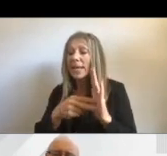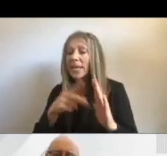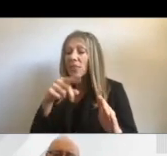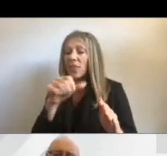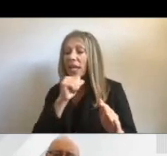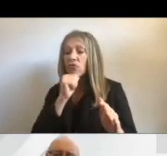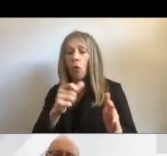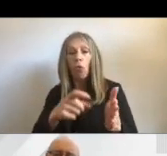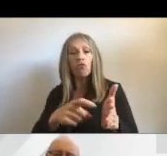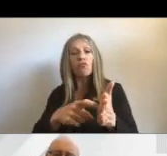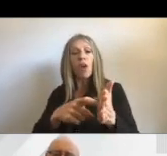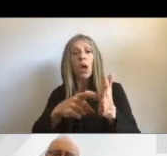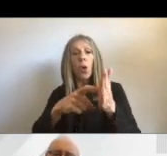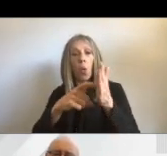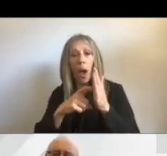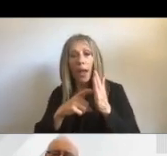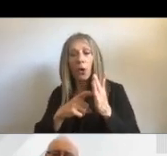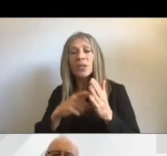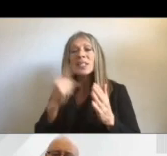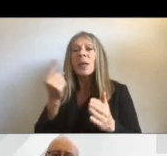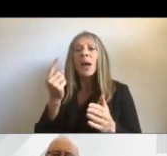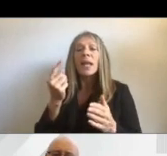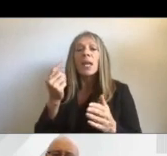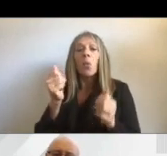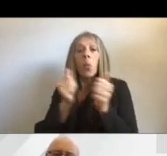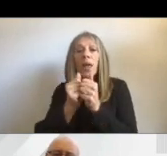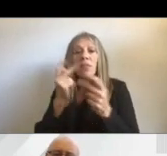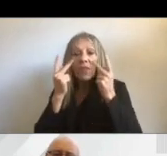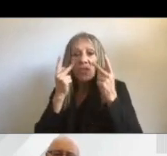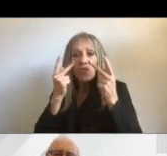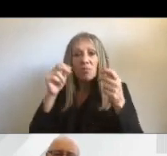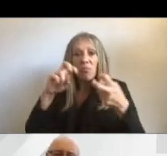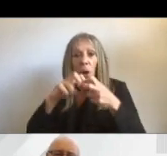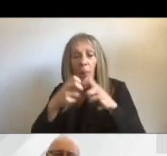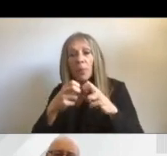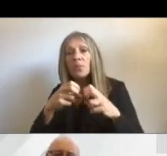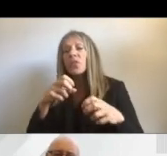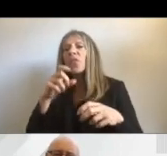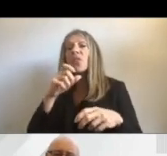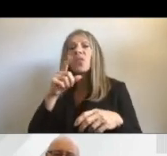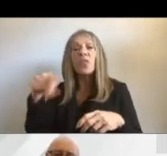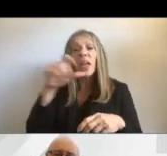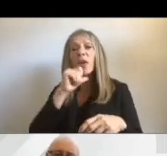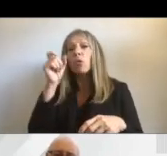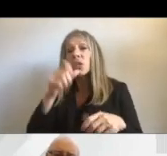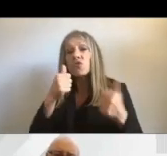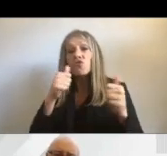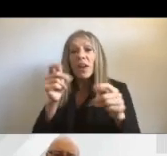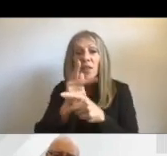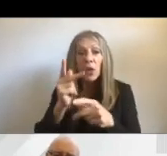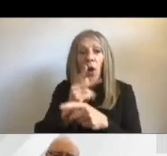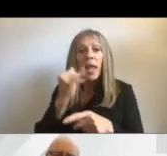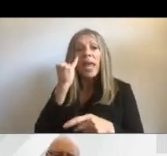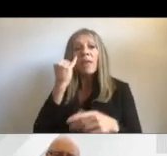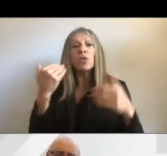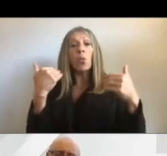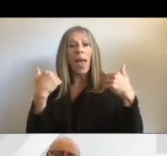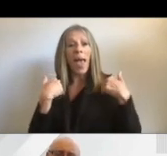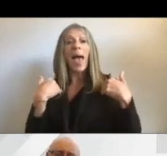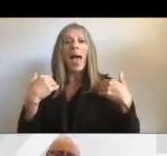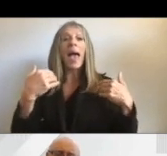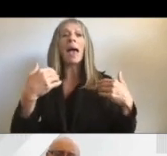the street, Broadway, walk sign is on to cross Broadway. So you state the street first and then indicate that the walk sign is